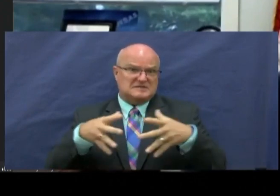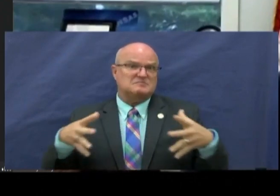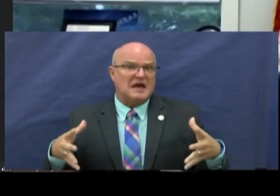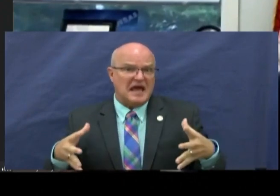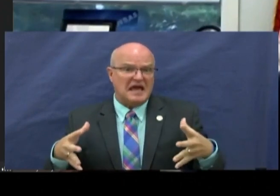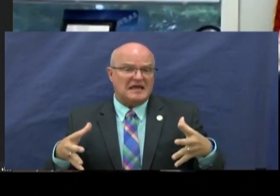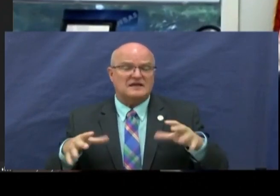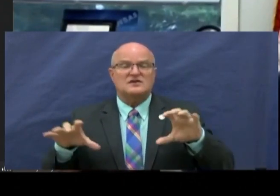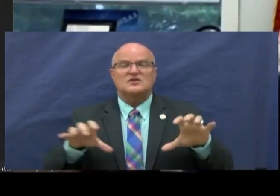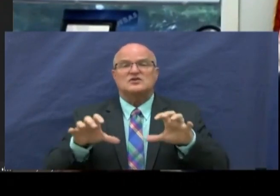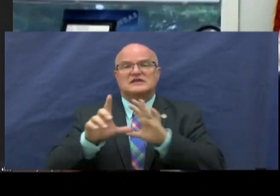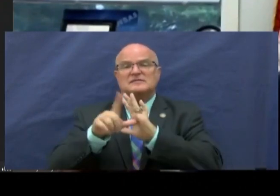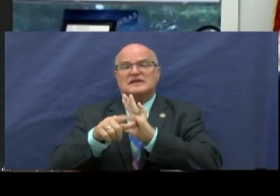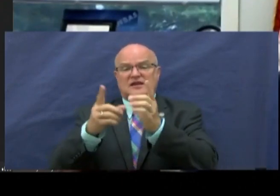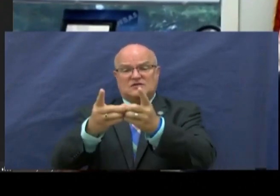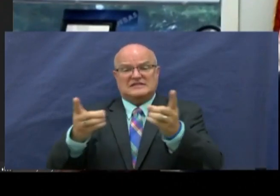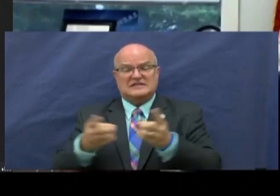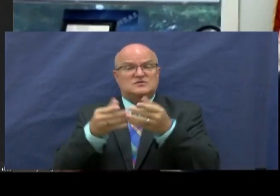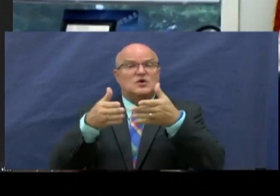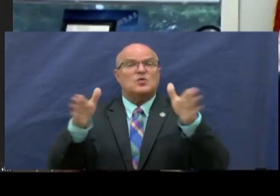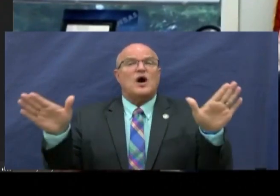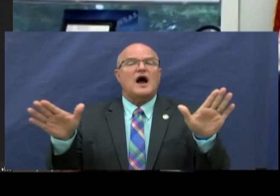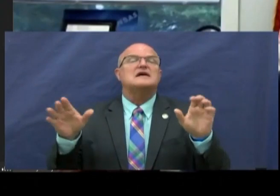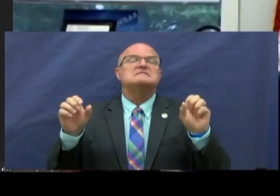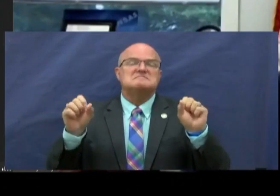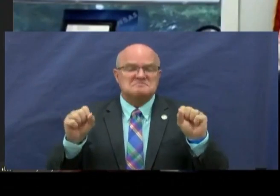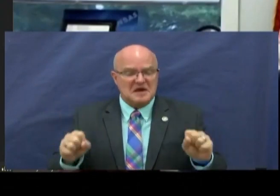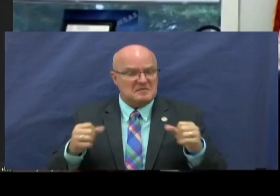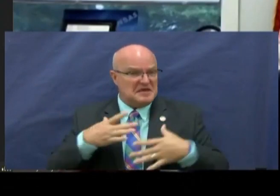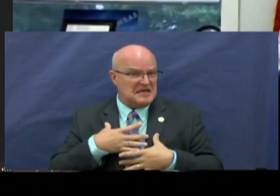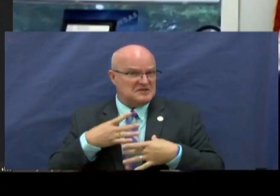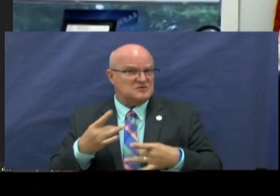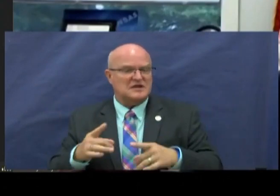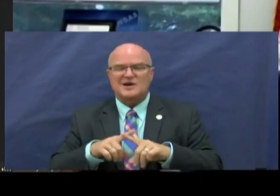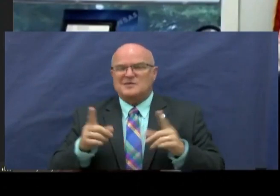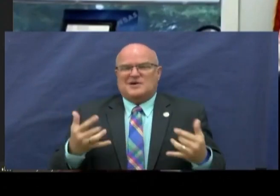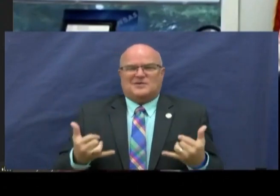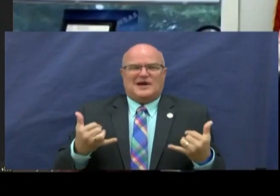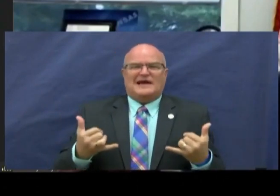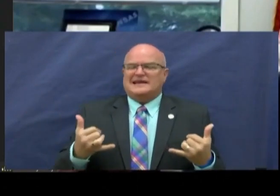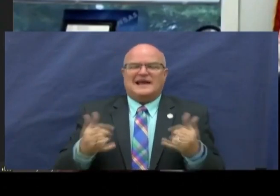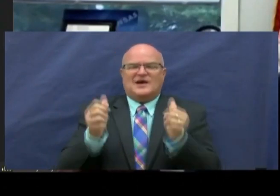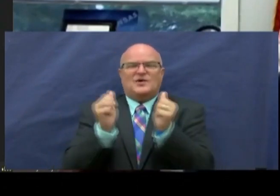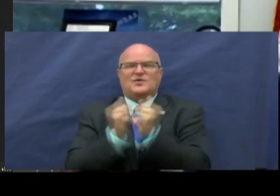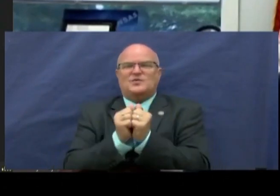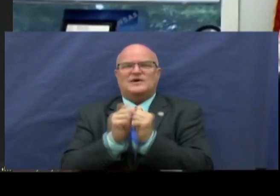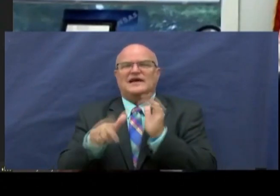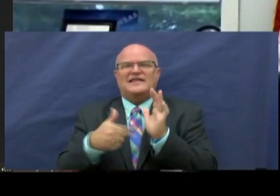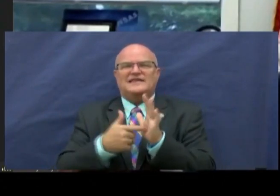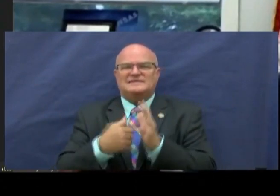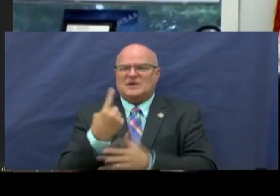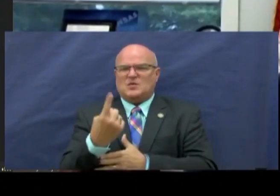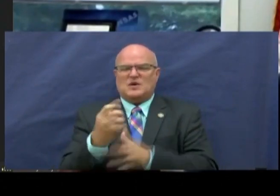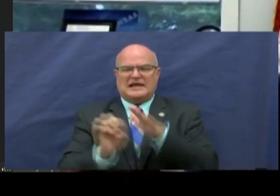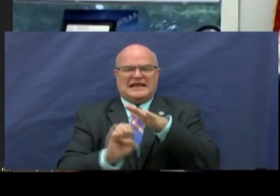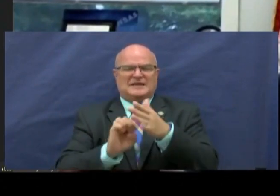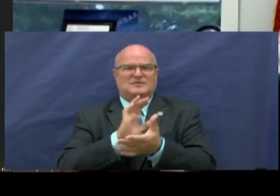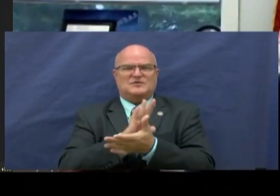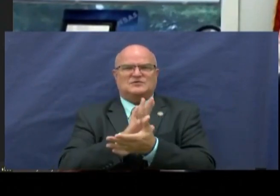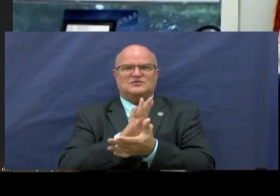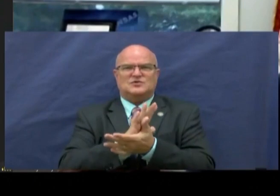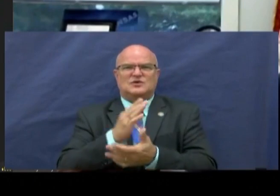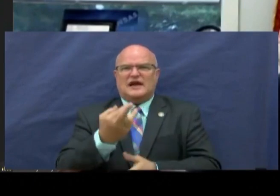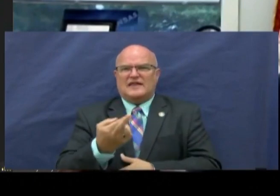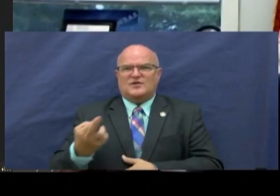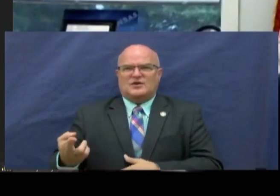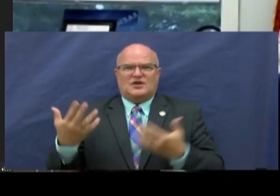could do something district-wide, that they might be interested in. But with just being one elementary school and the